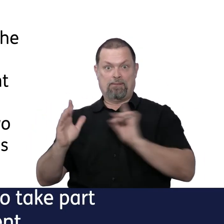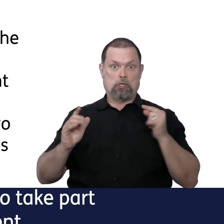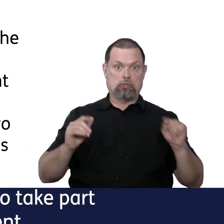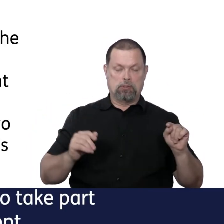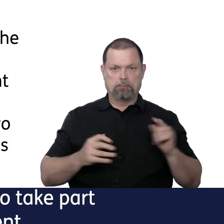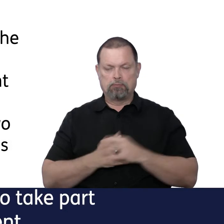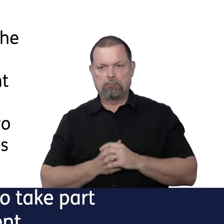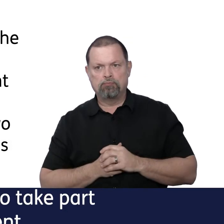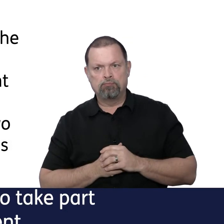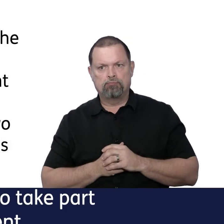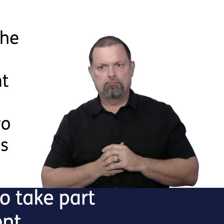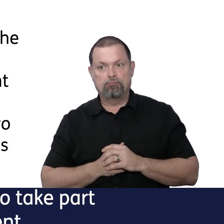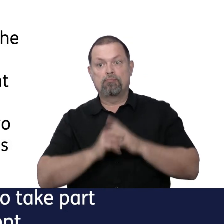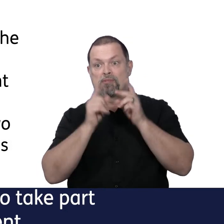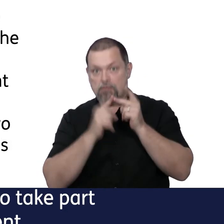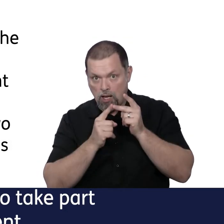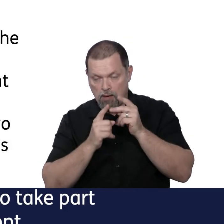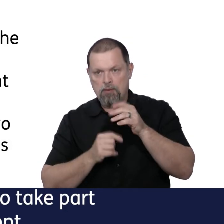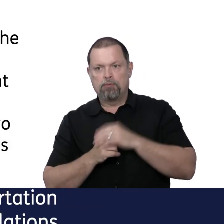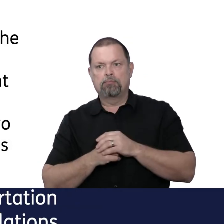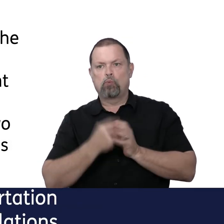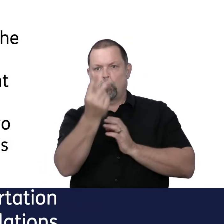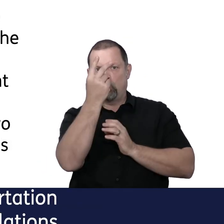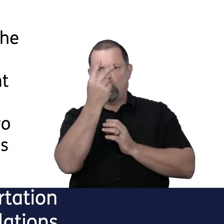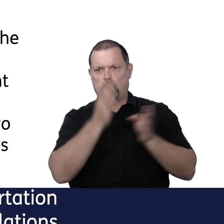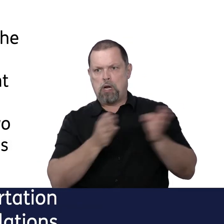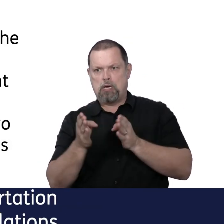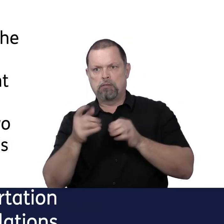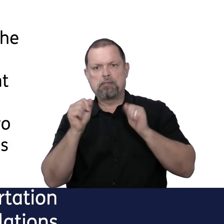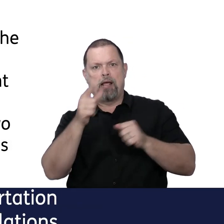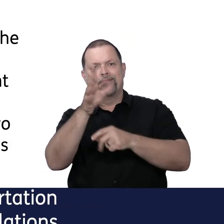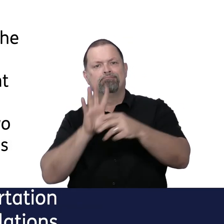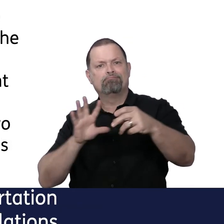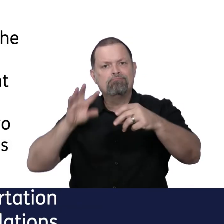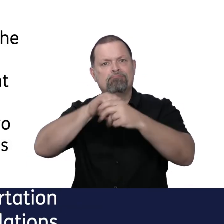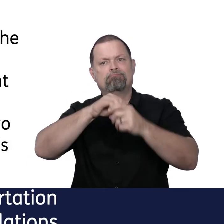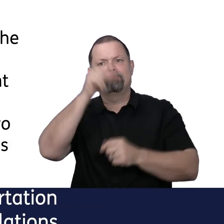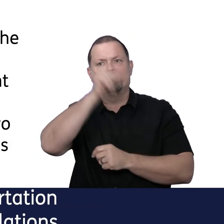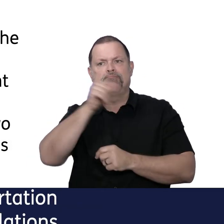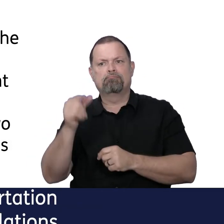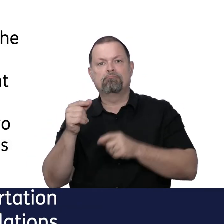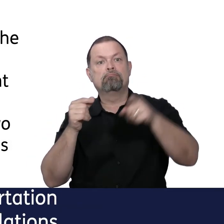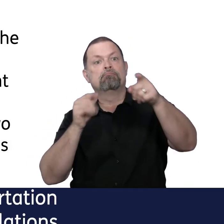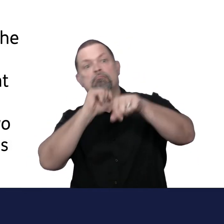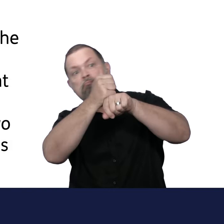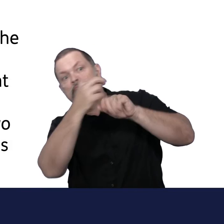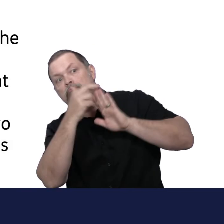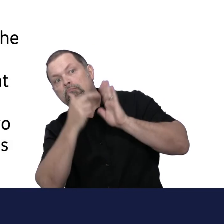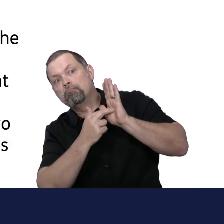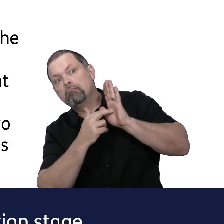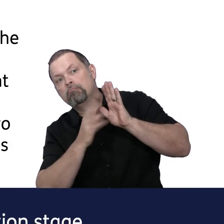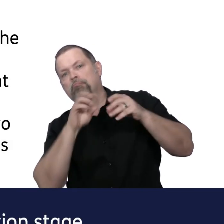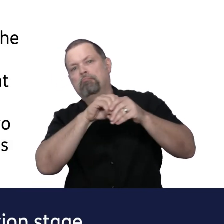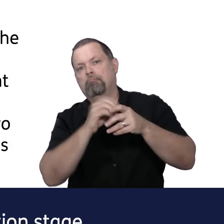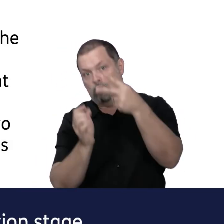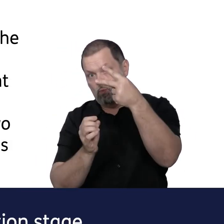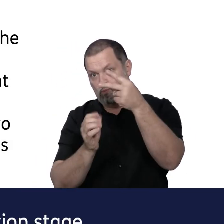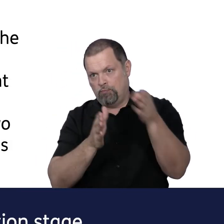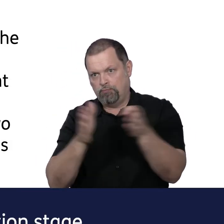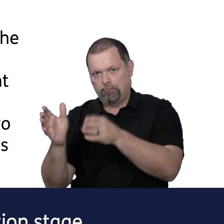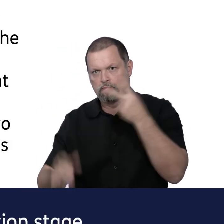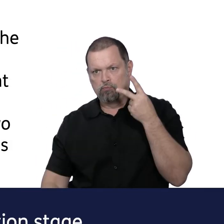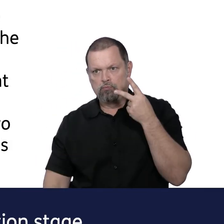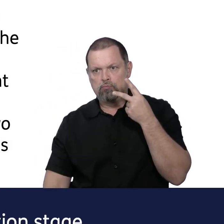Second, there are two ways to take part when the government or the Canadian Transportation Agency makes new regulations. The first is